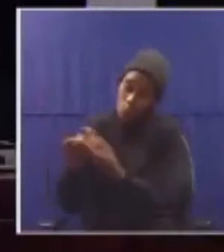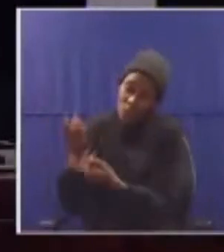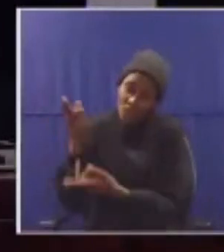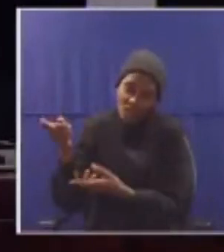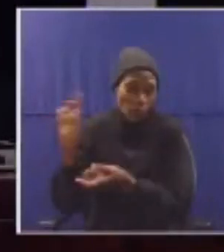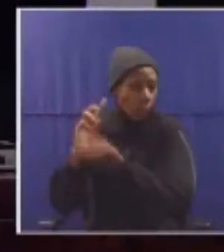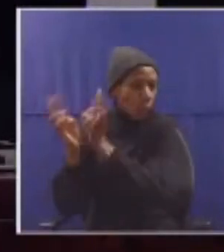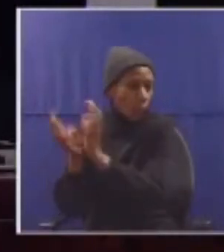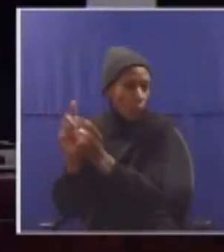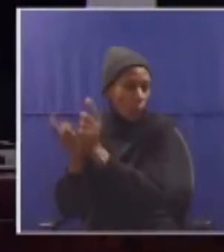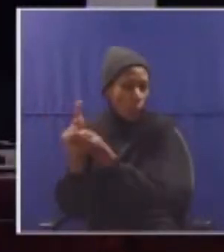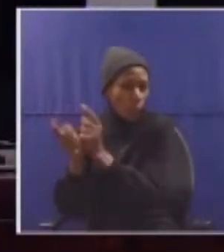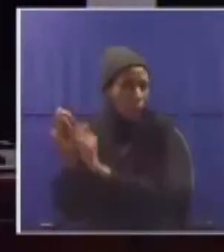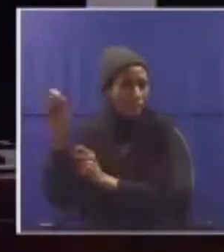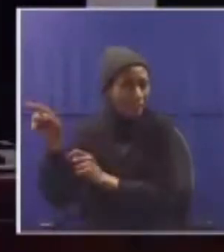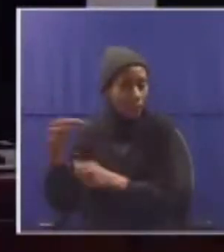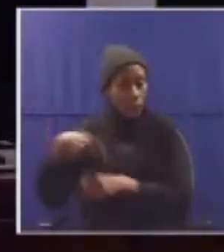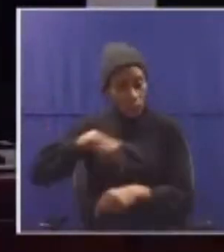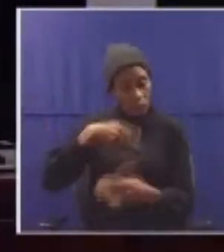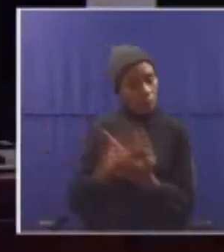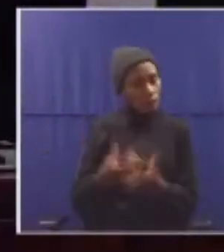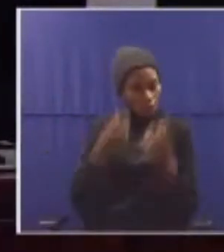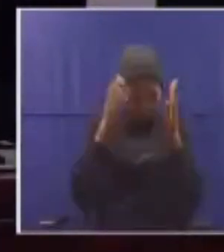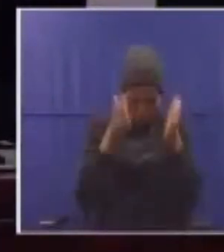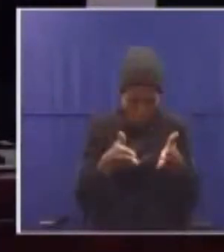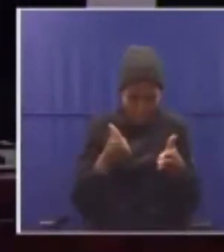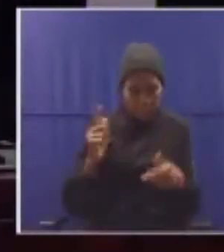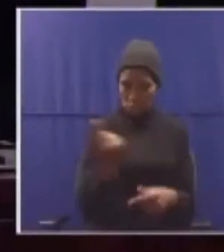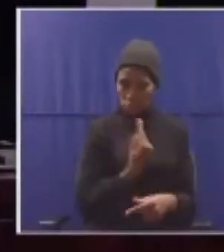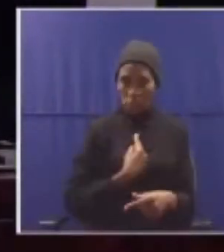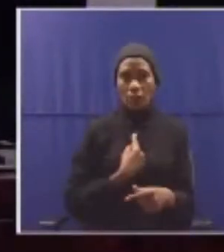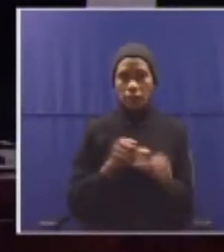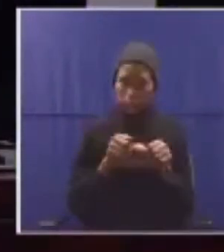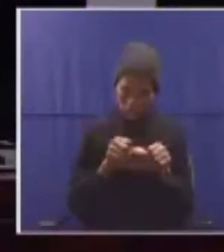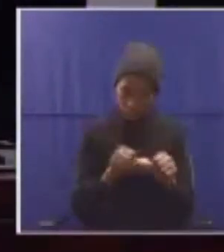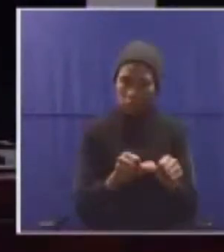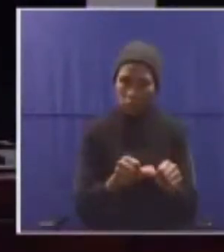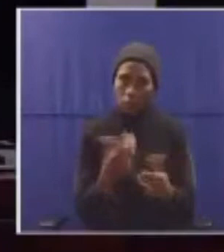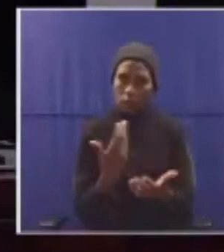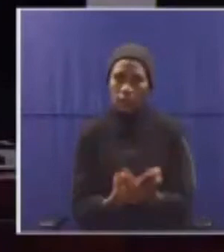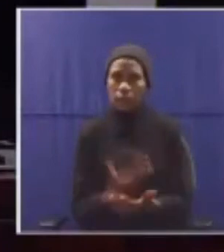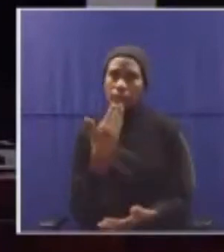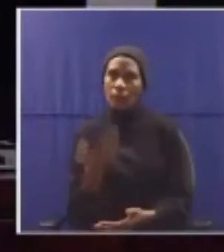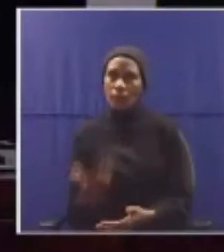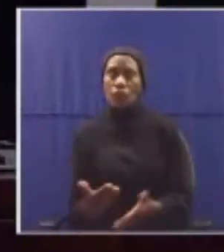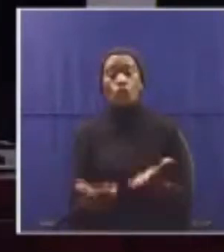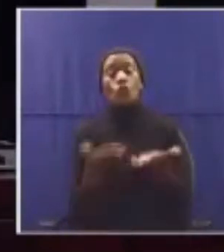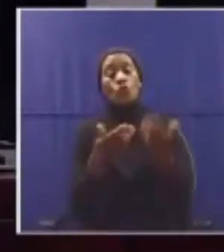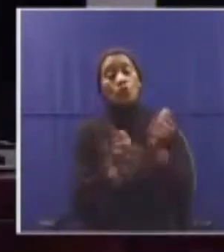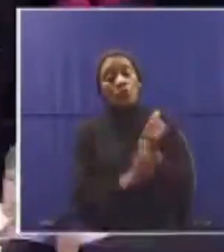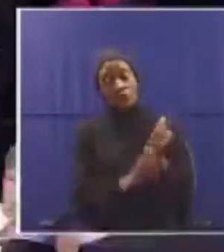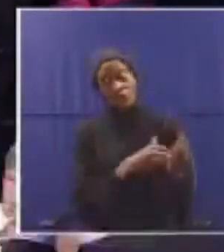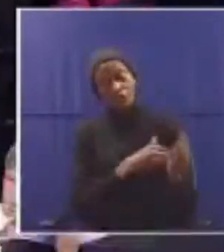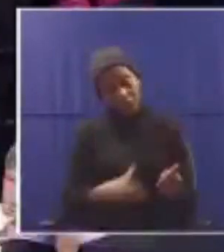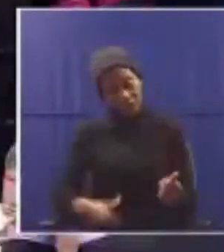wars, because we can sustain ourselves. Thank you very much. Thank you, Deputy